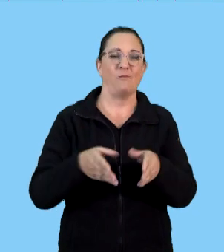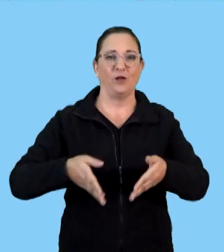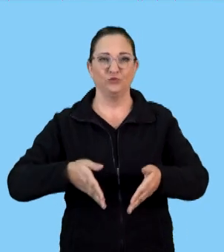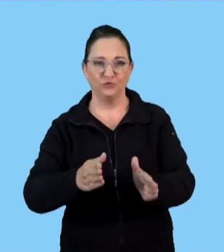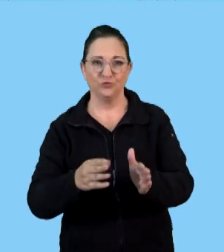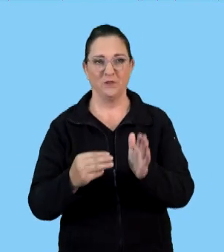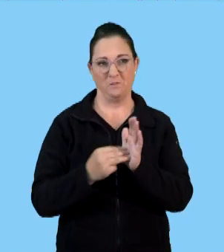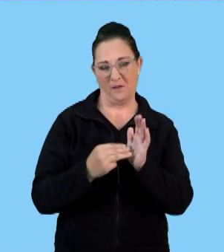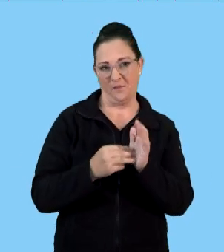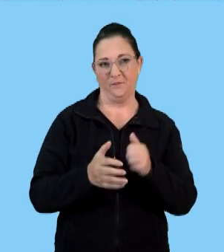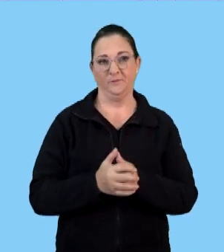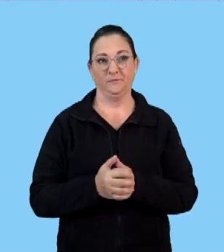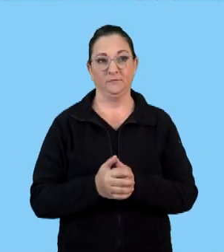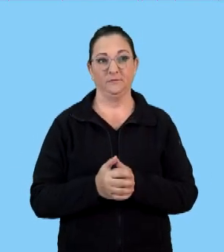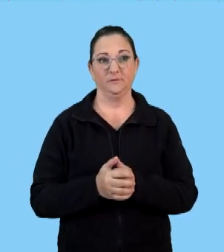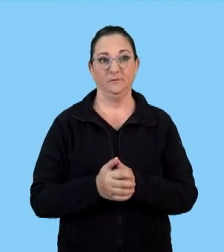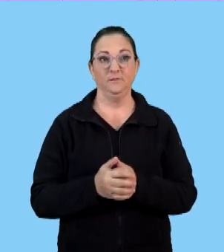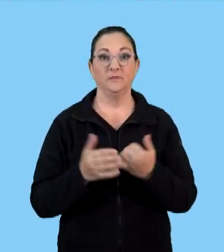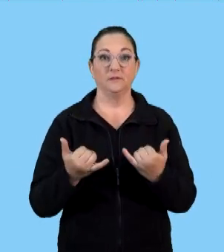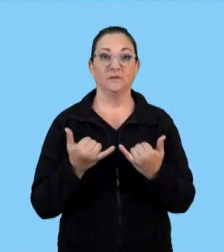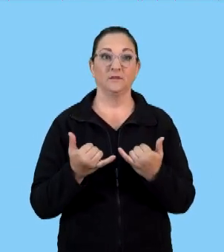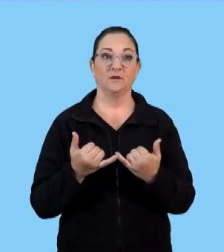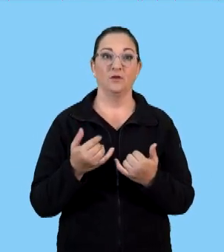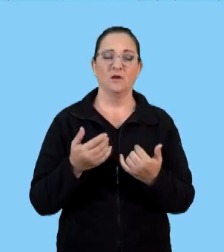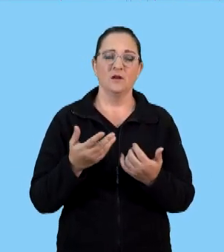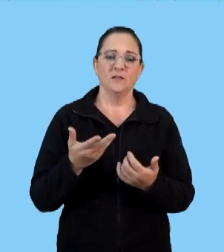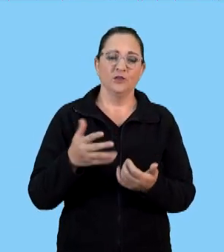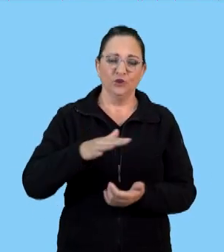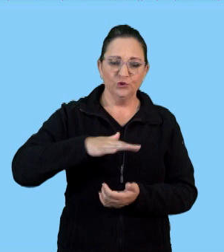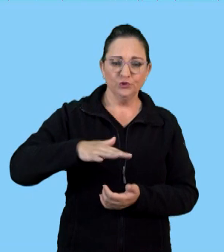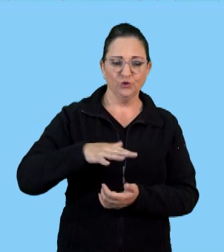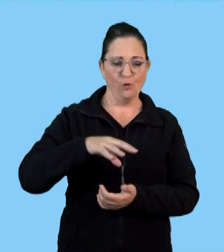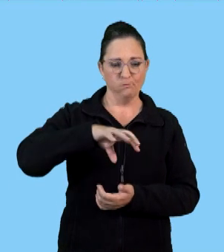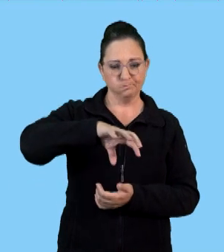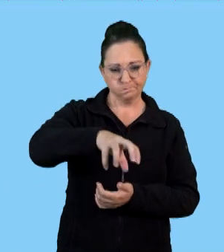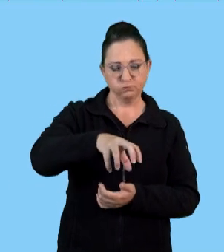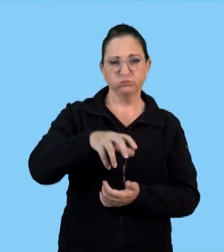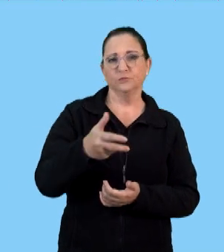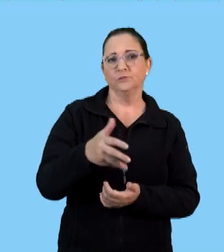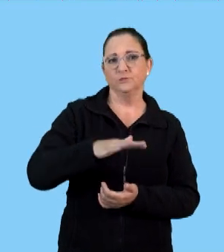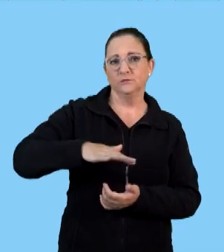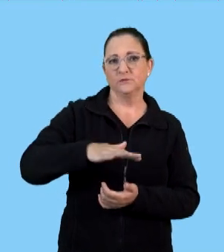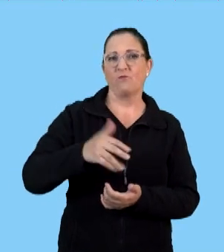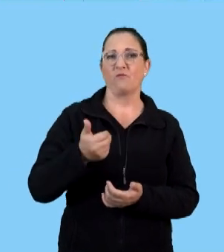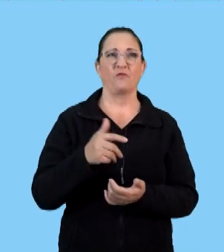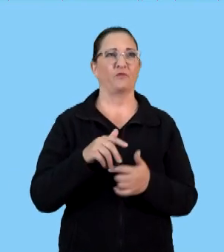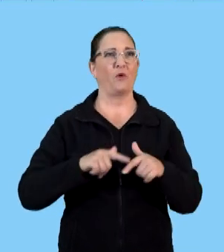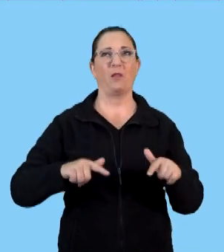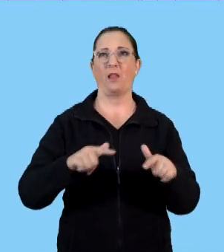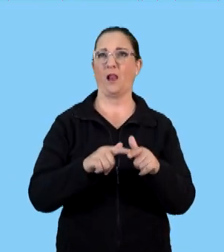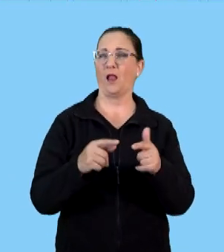map, okay? Then also relative position. It's a position relative to surrounding landmarks,